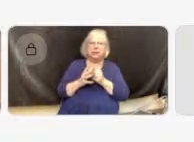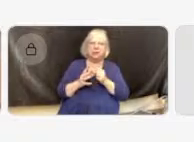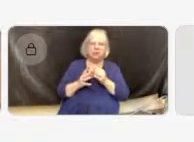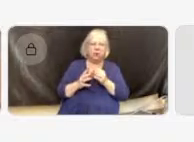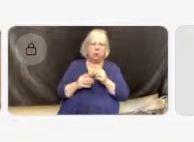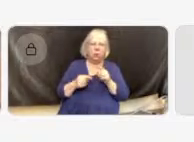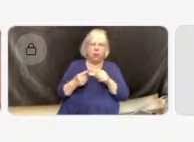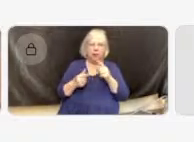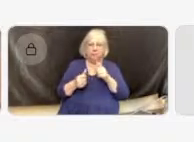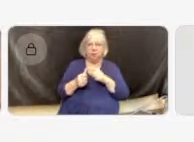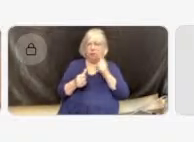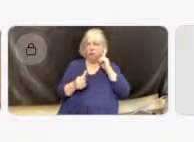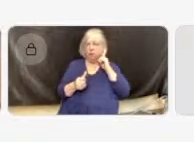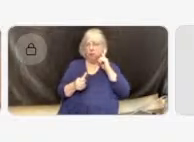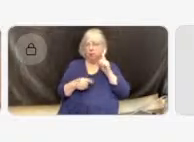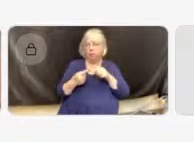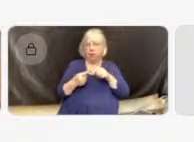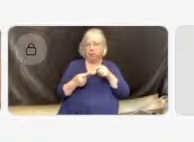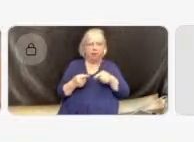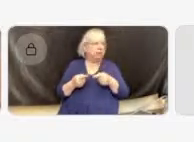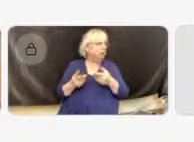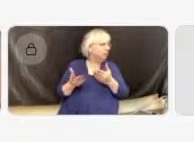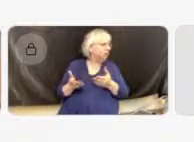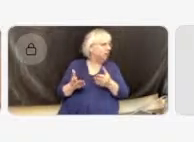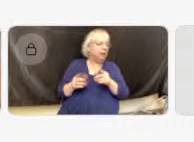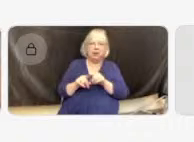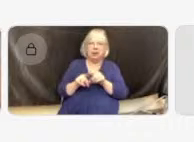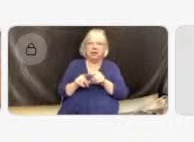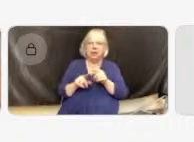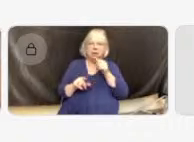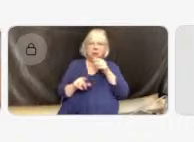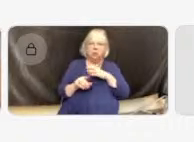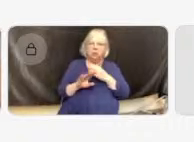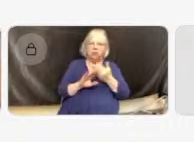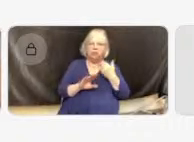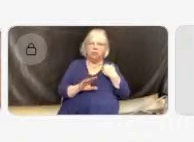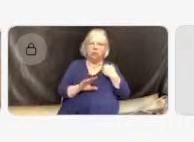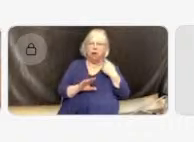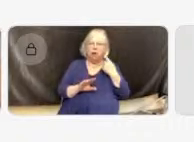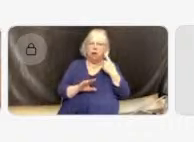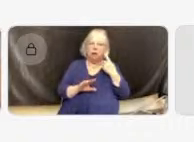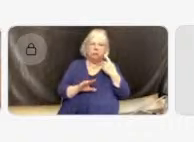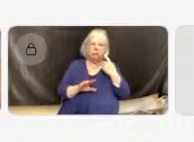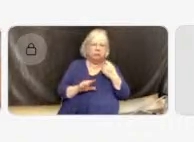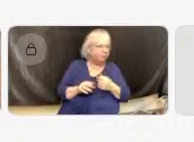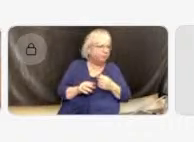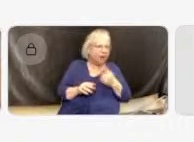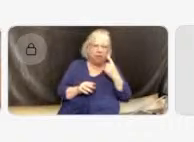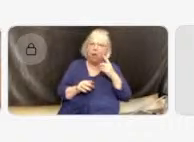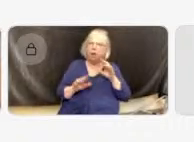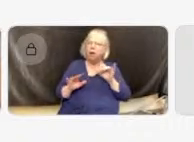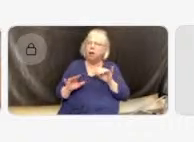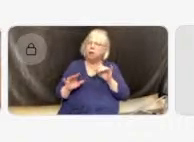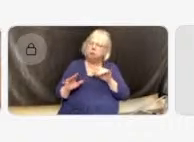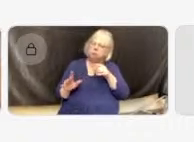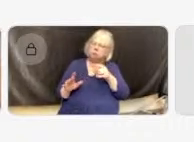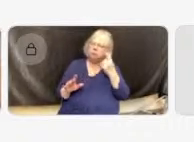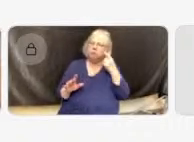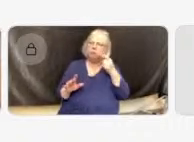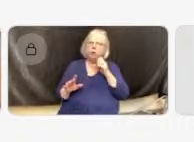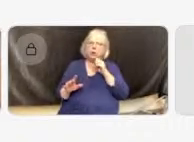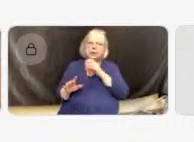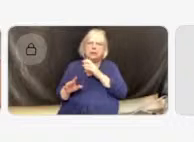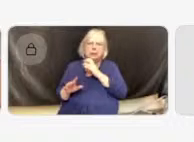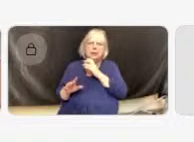when I first heard it, I was like Renee. I just thought, well, this is great for seniors. There won't be